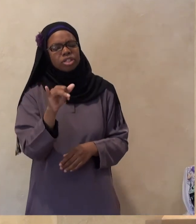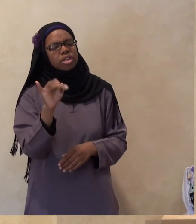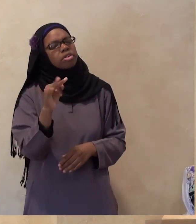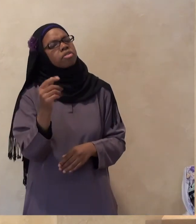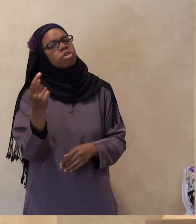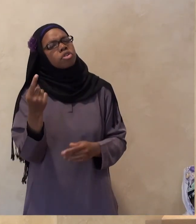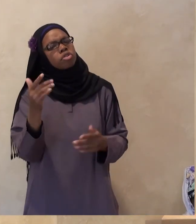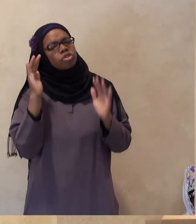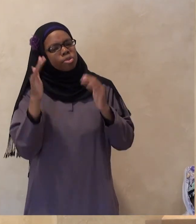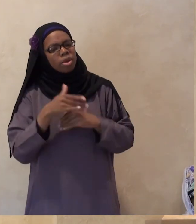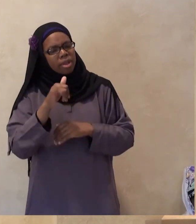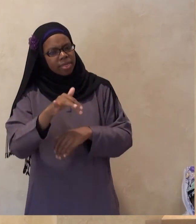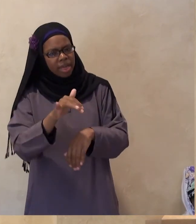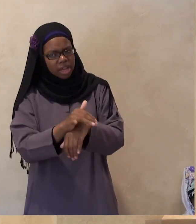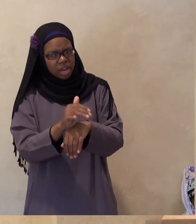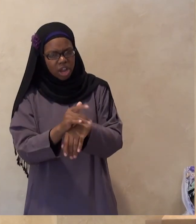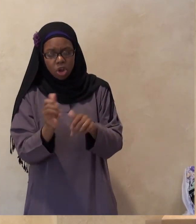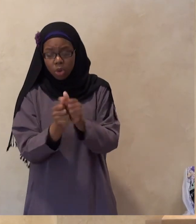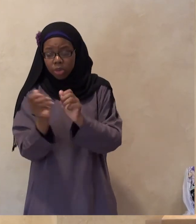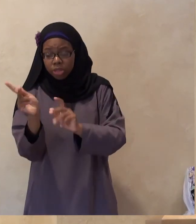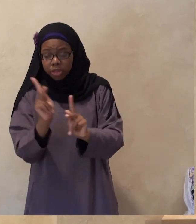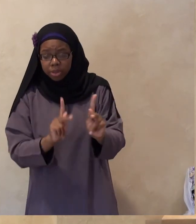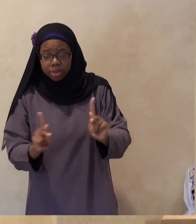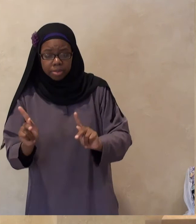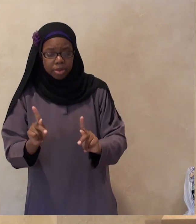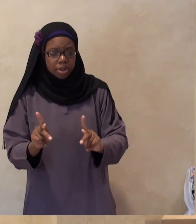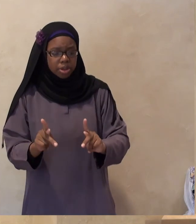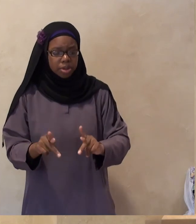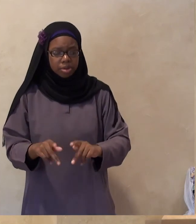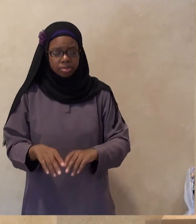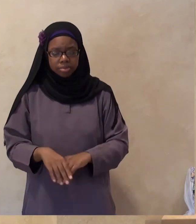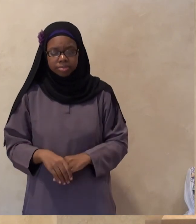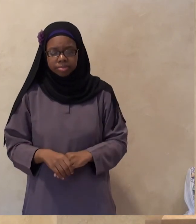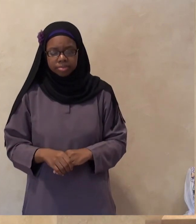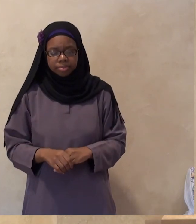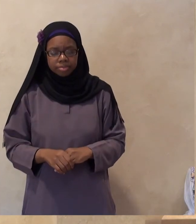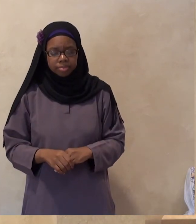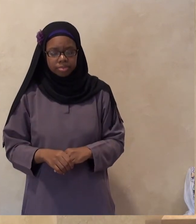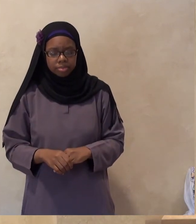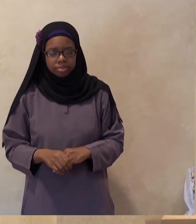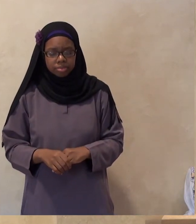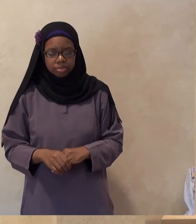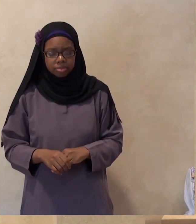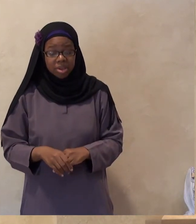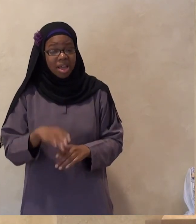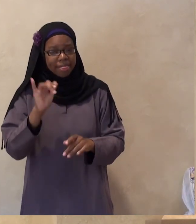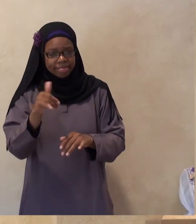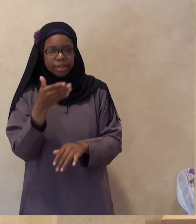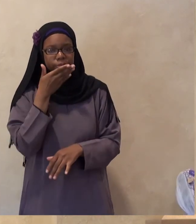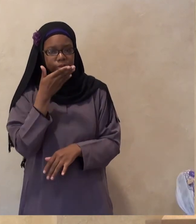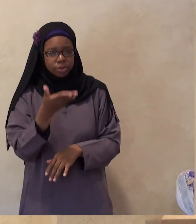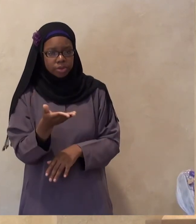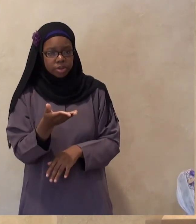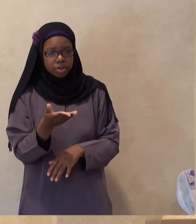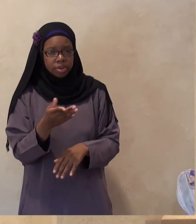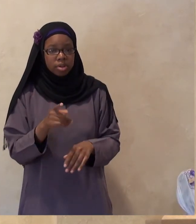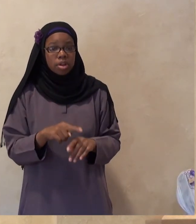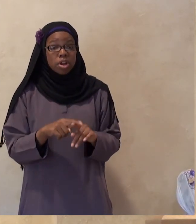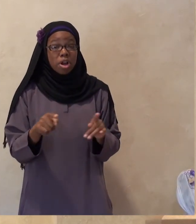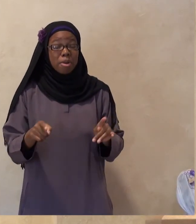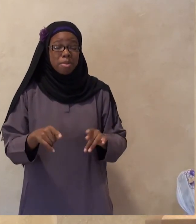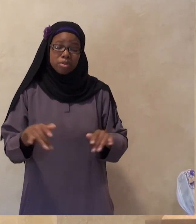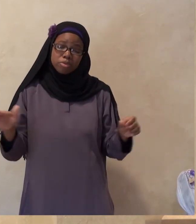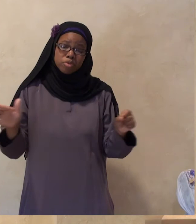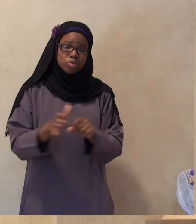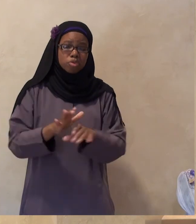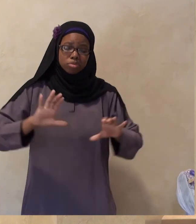or in a select company of people, as many group among the Salaf did, then it is good. But as for the congregating